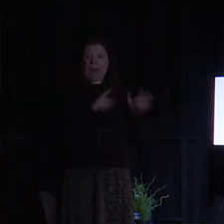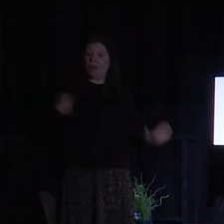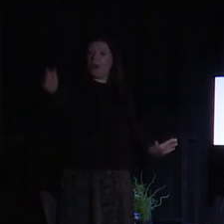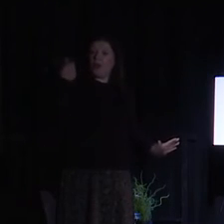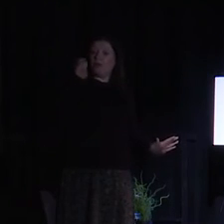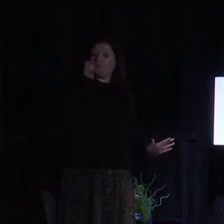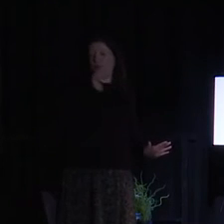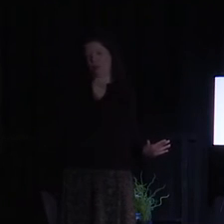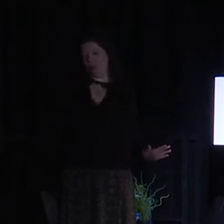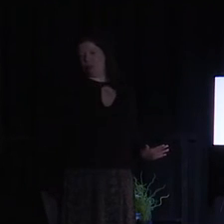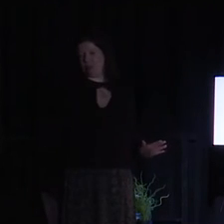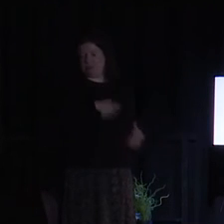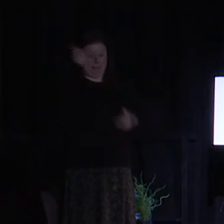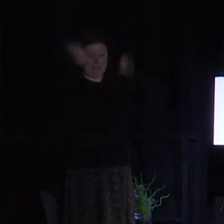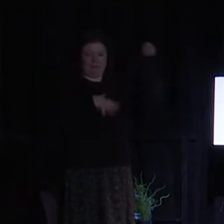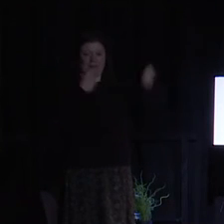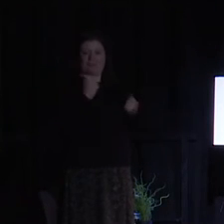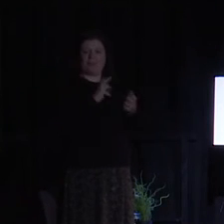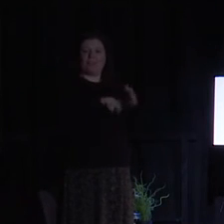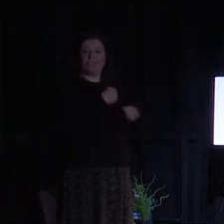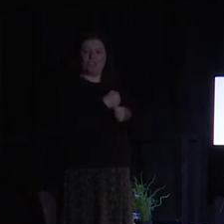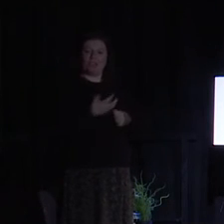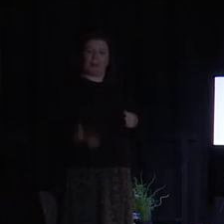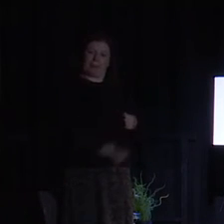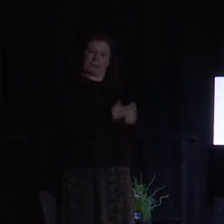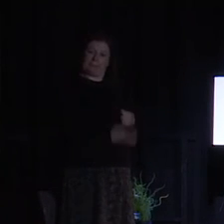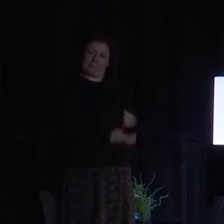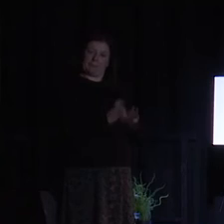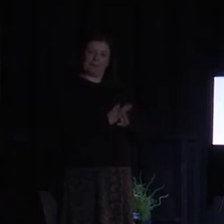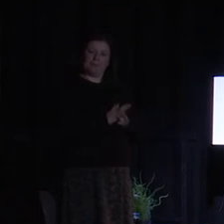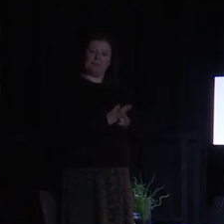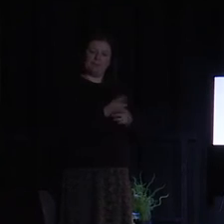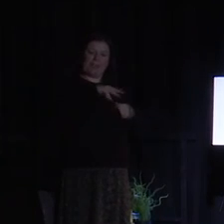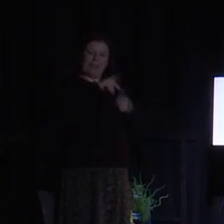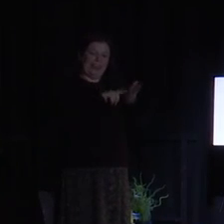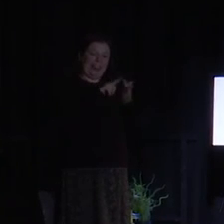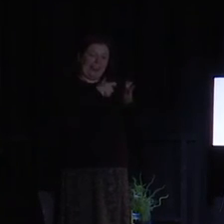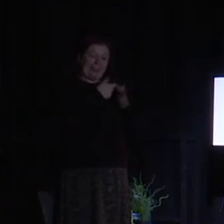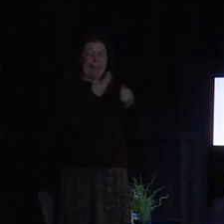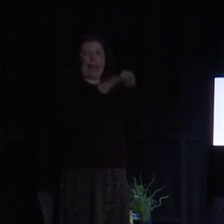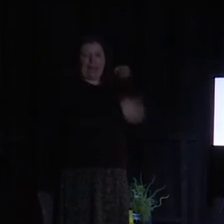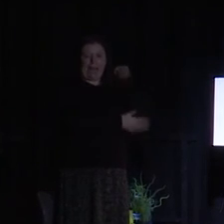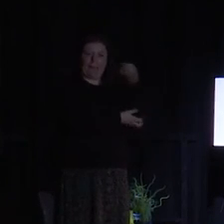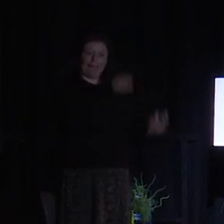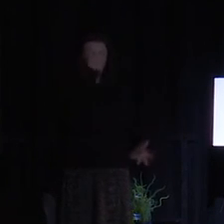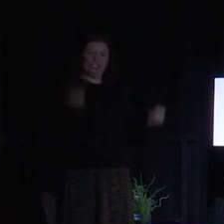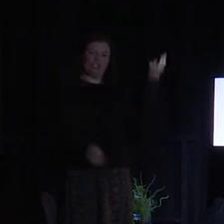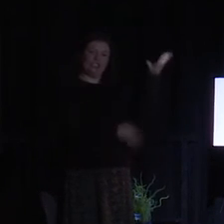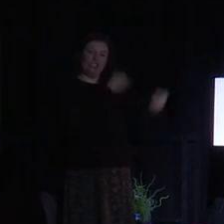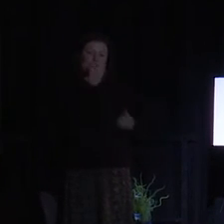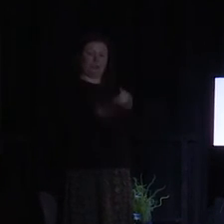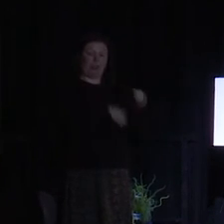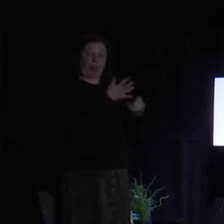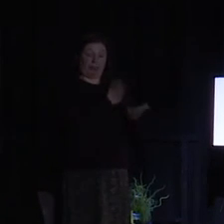The clothes come off, the vegetables go on, so they're juggling leeks and cabbages, and ends up in